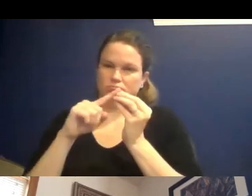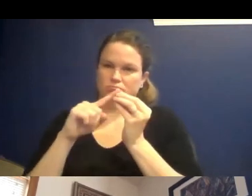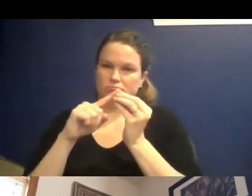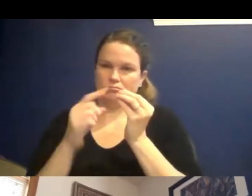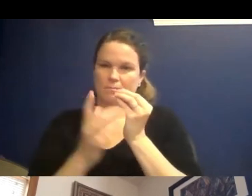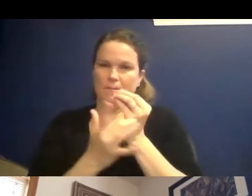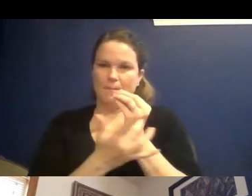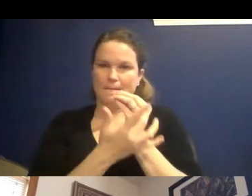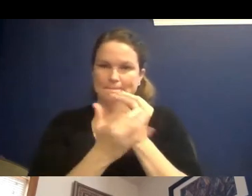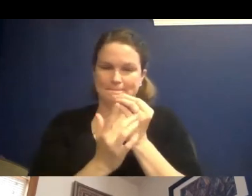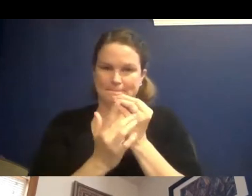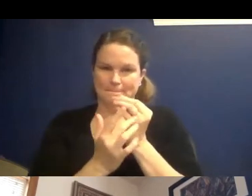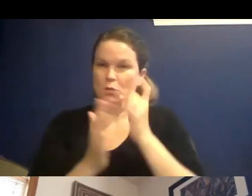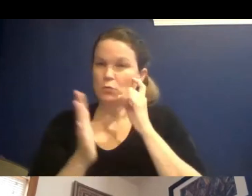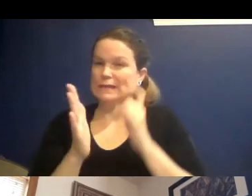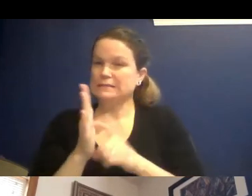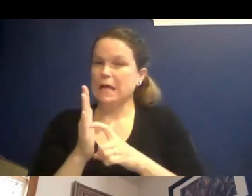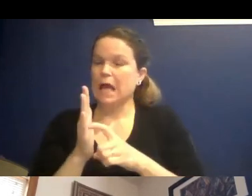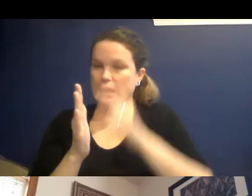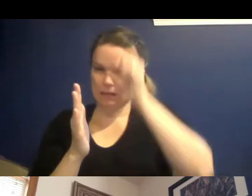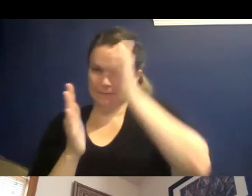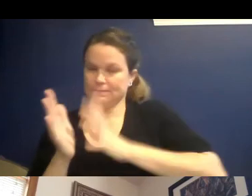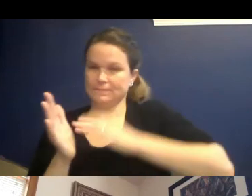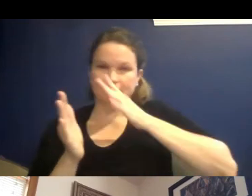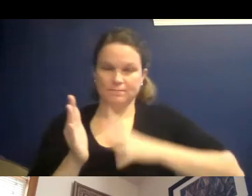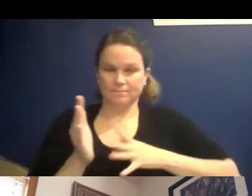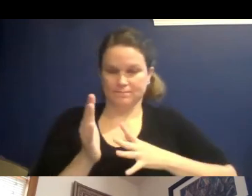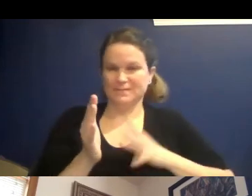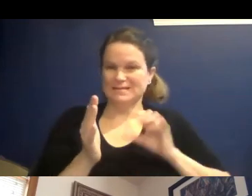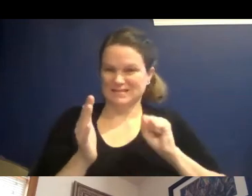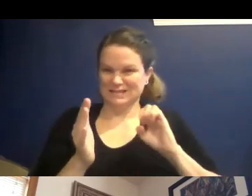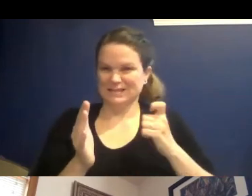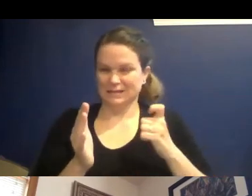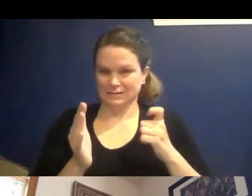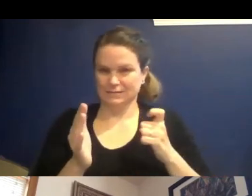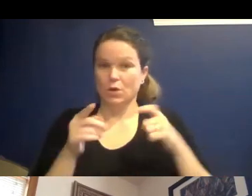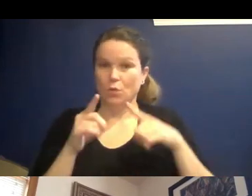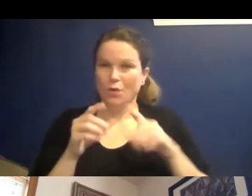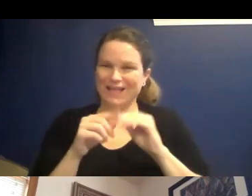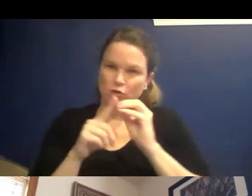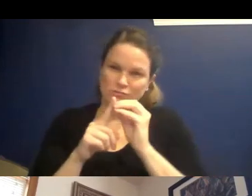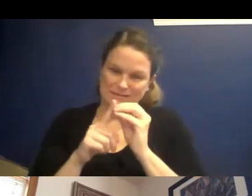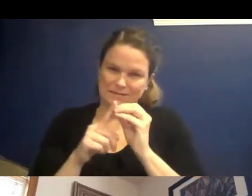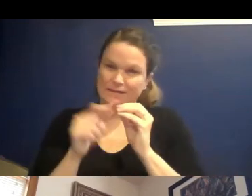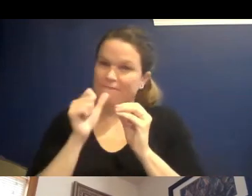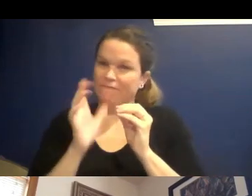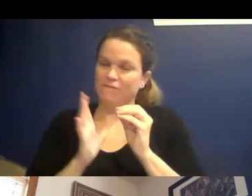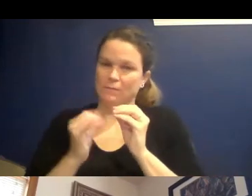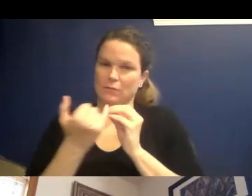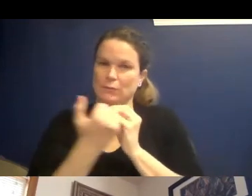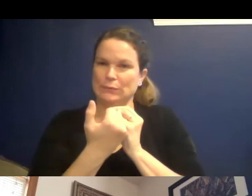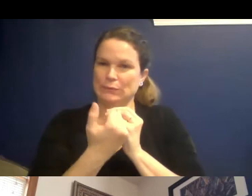Did you know you can tell the sex of the monarch butterfly while it's in the chrysalis? Females will have a line just under the